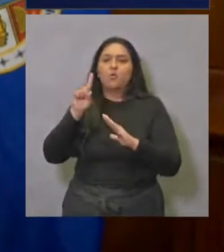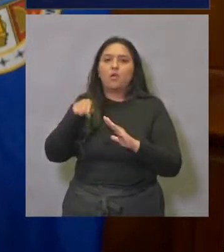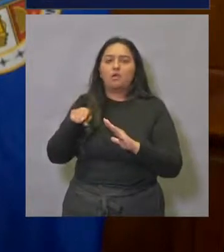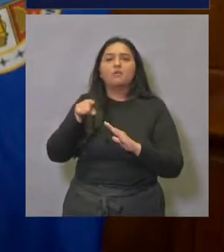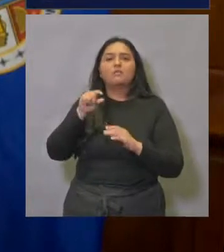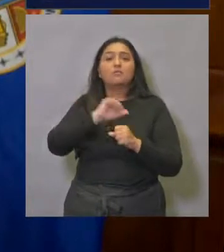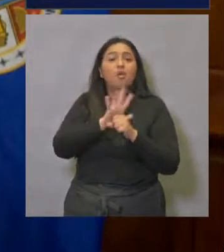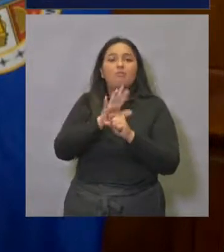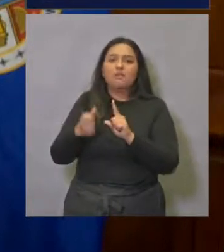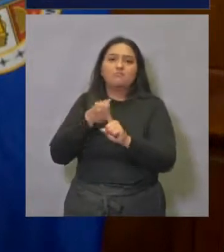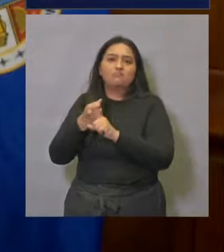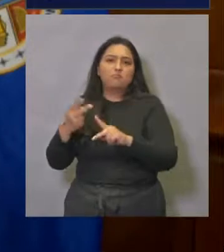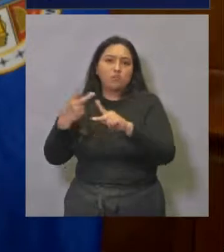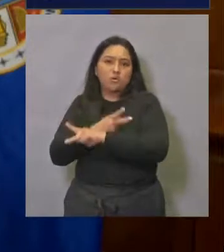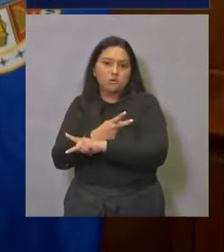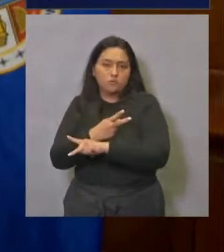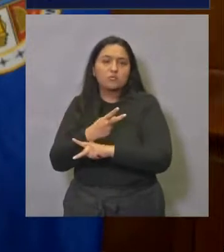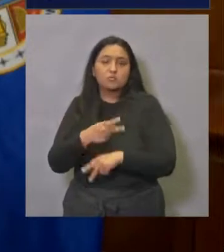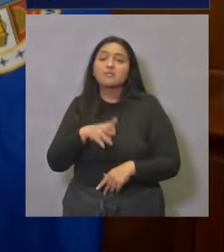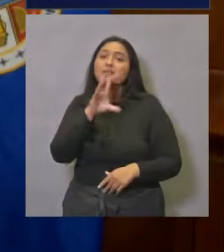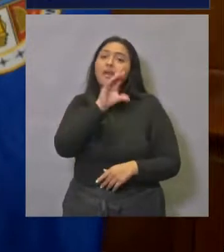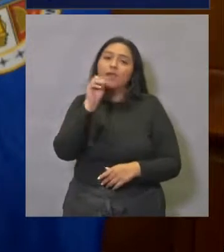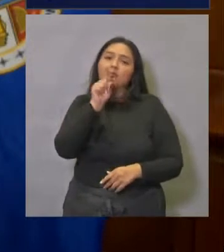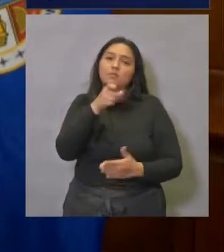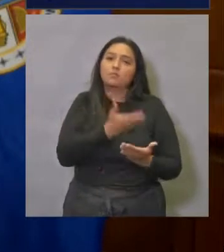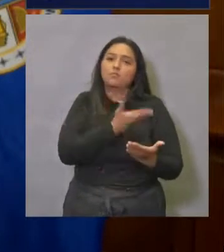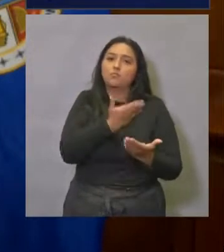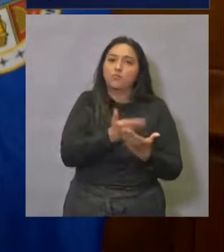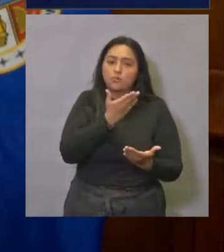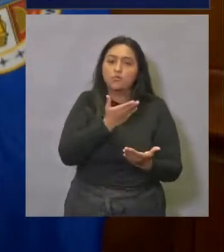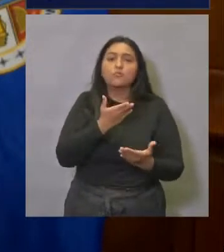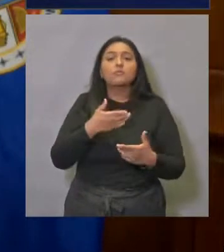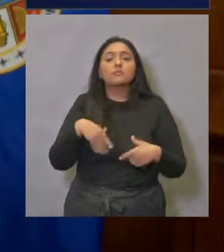COVID-19. You must also demonstrate that you